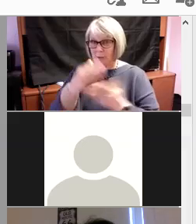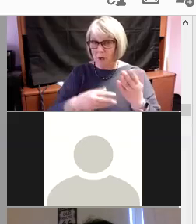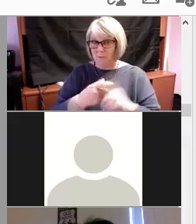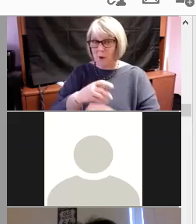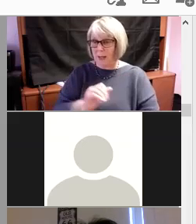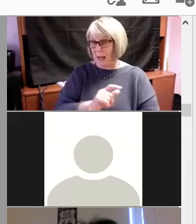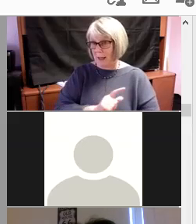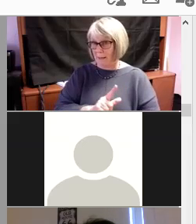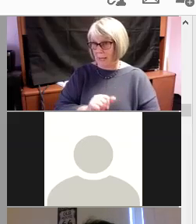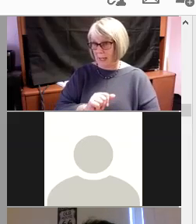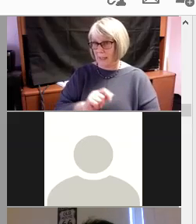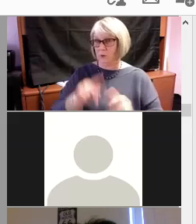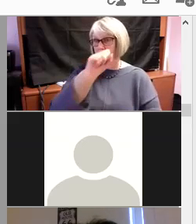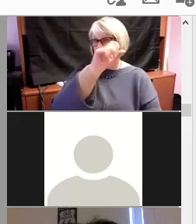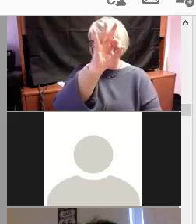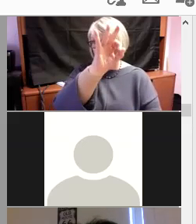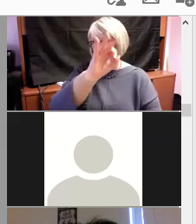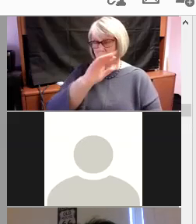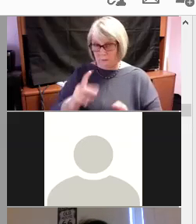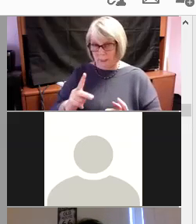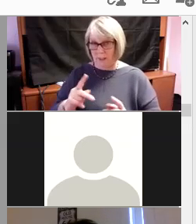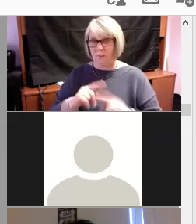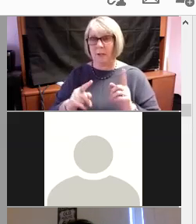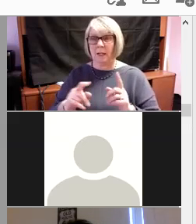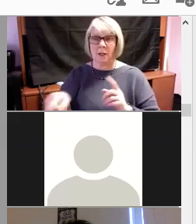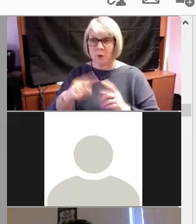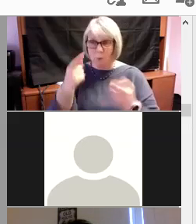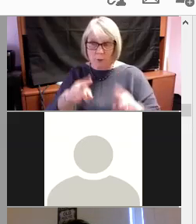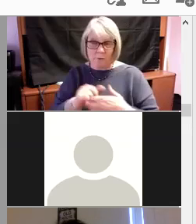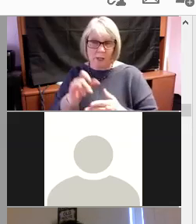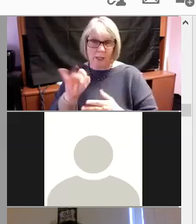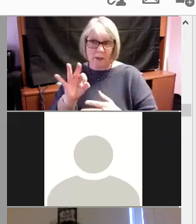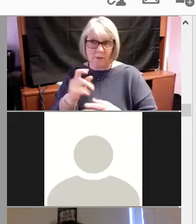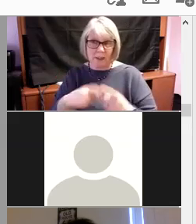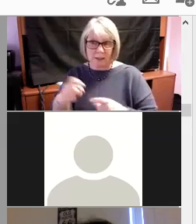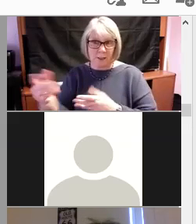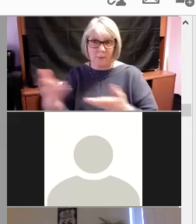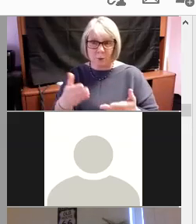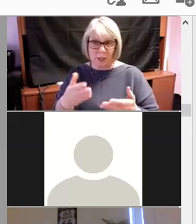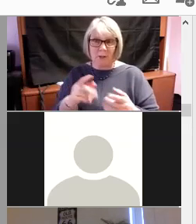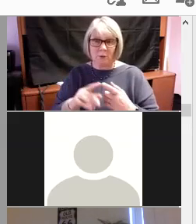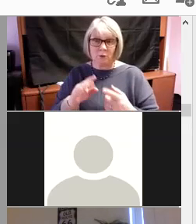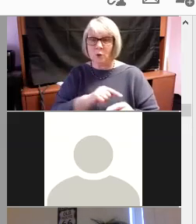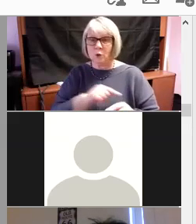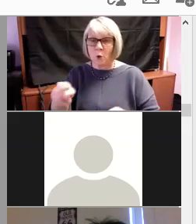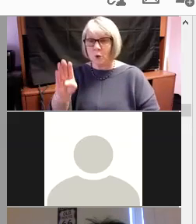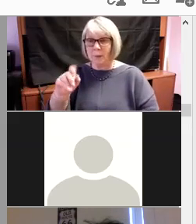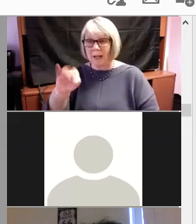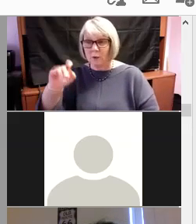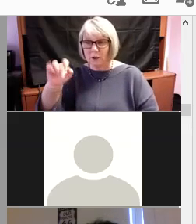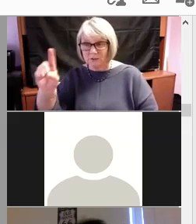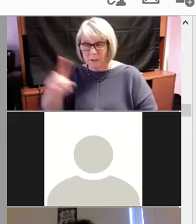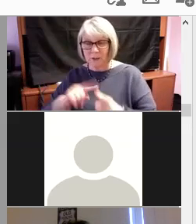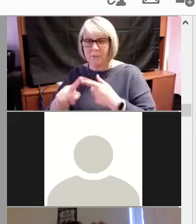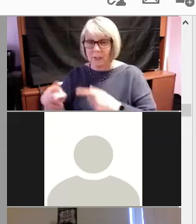Angeles to San Francisco because that is a neighbor edge. But do you guys agree that if I instead went to Bakersfield and then went to San Francisco,